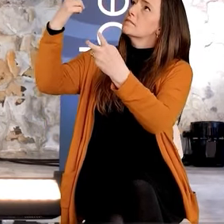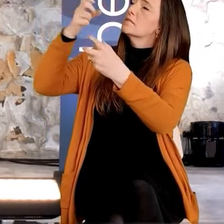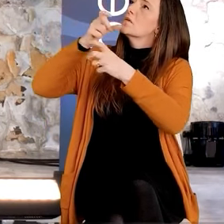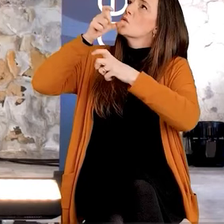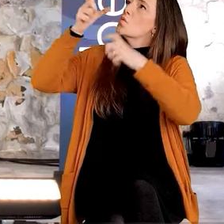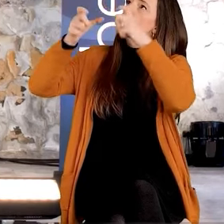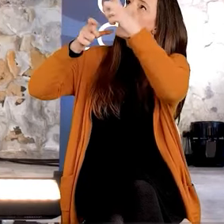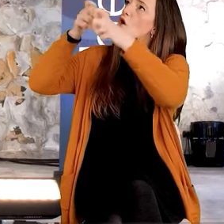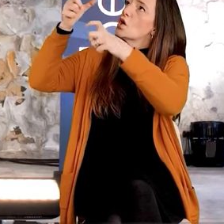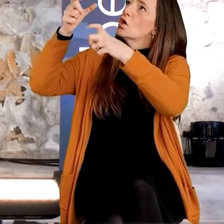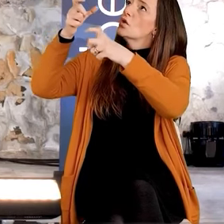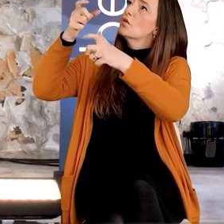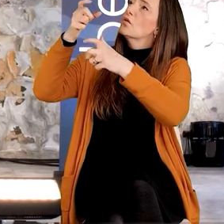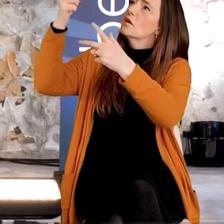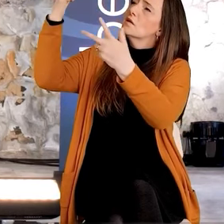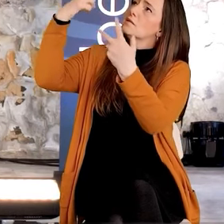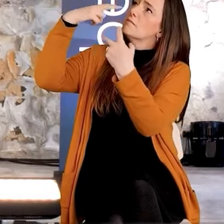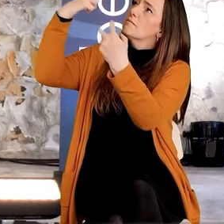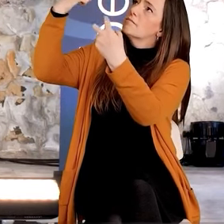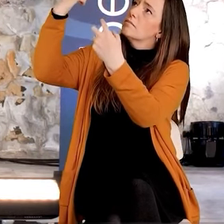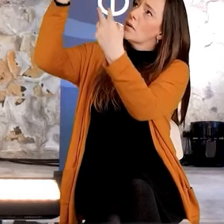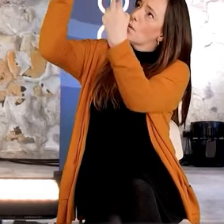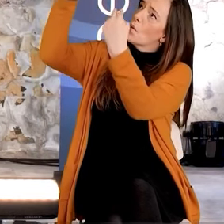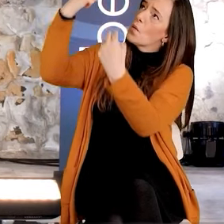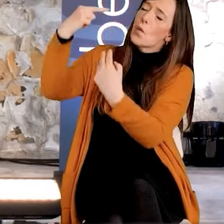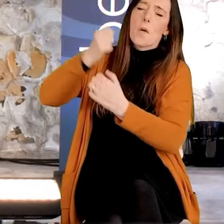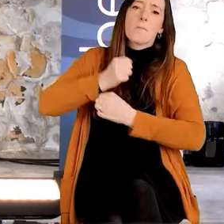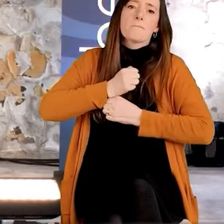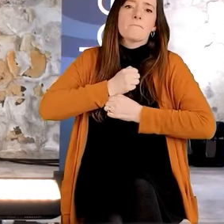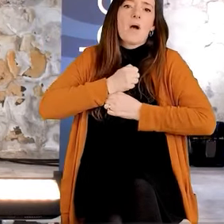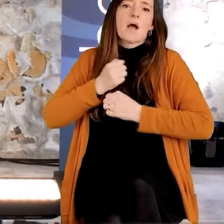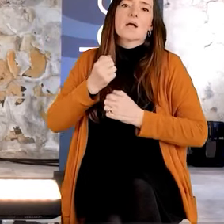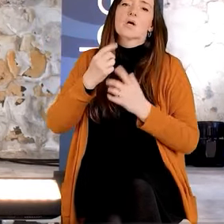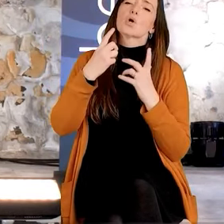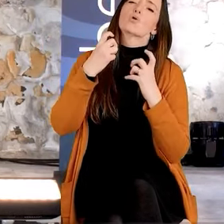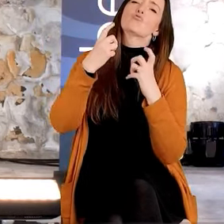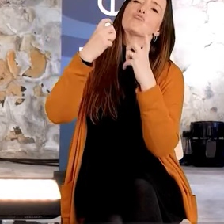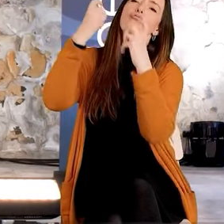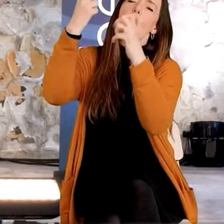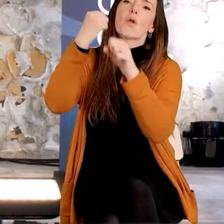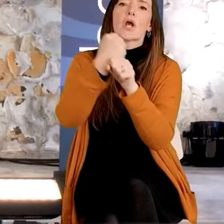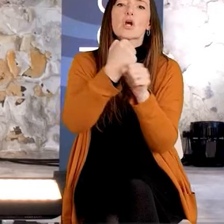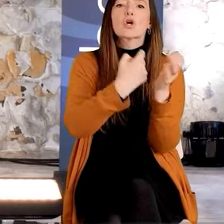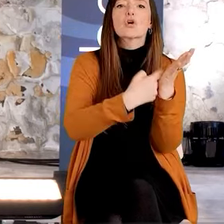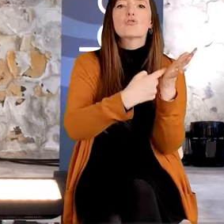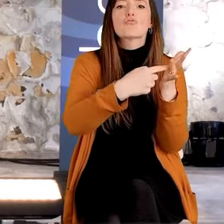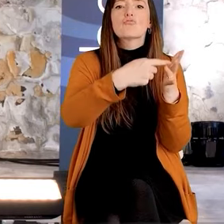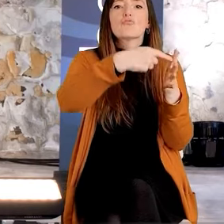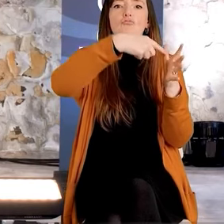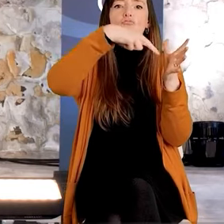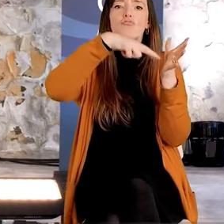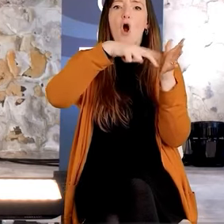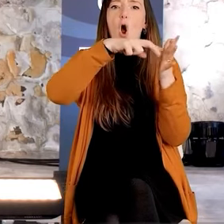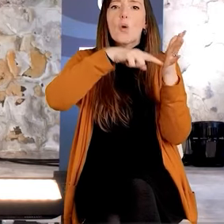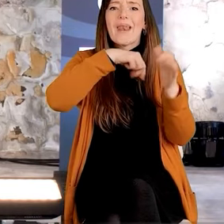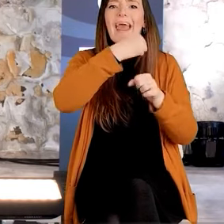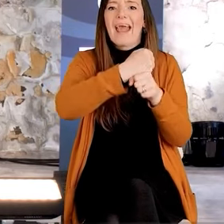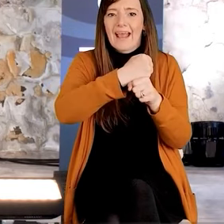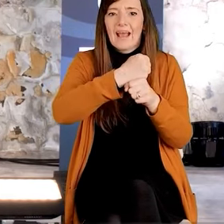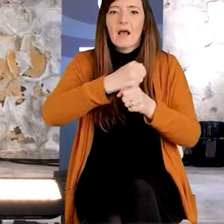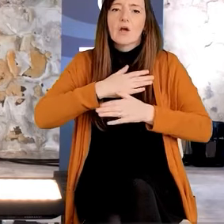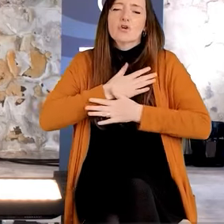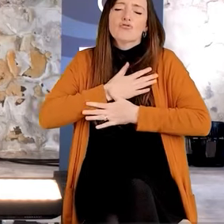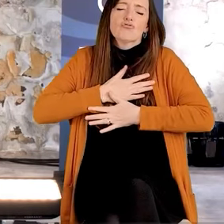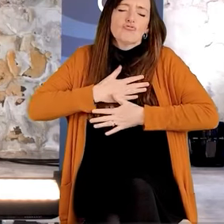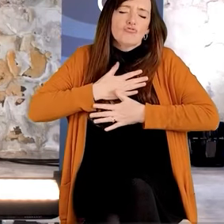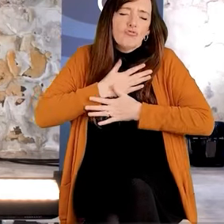ear to my words, O Lord, consider my groaning. And that word groaning is very striking. It has